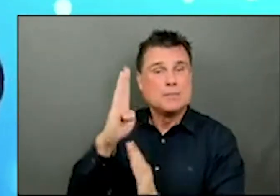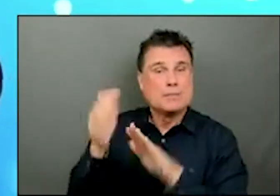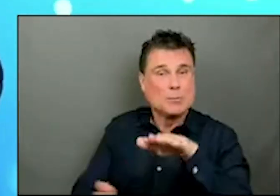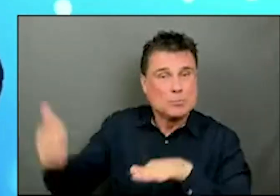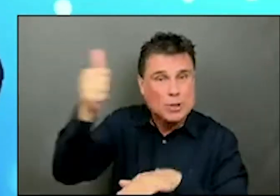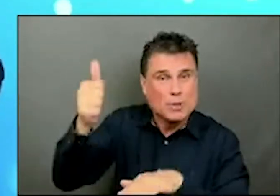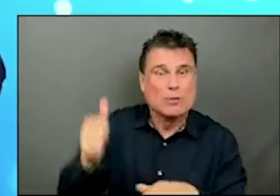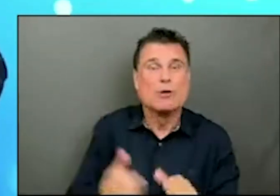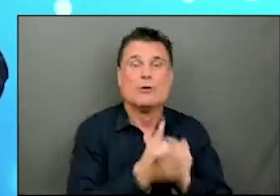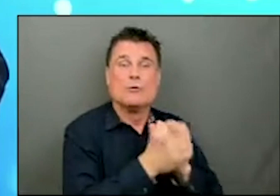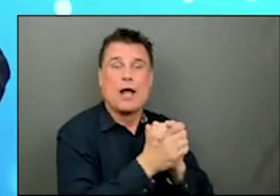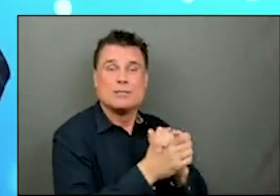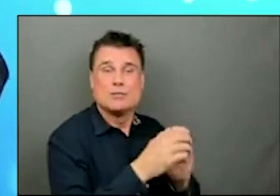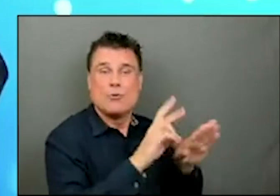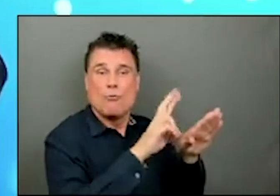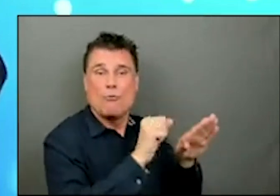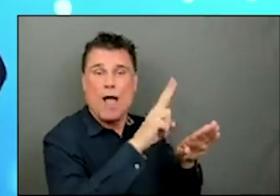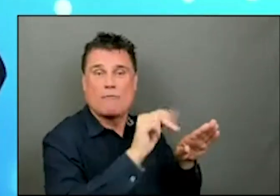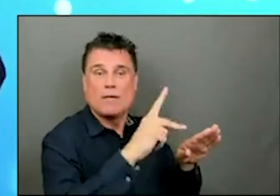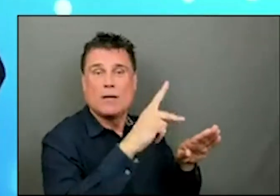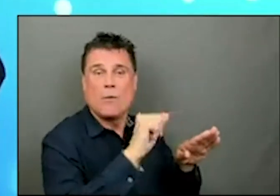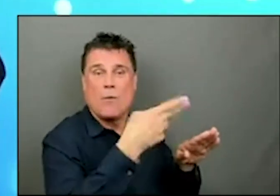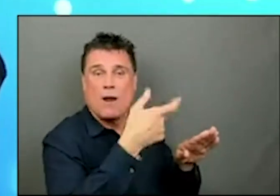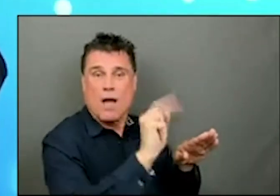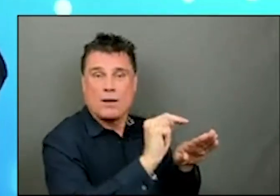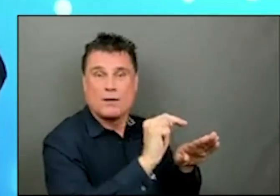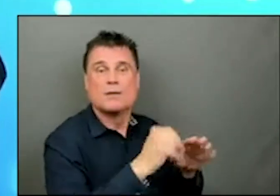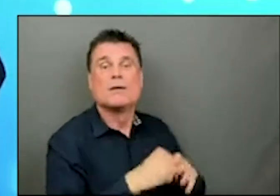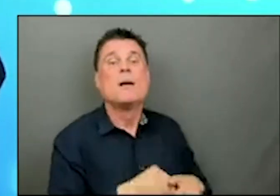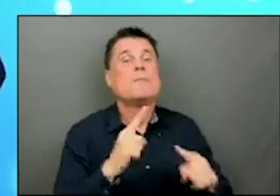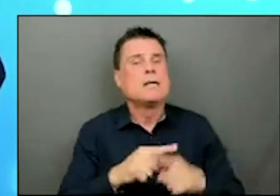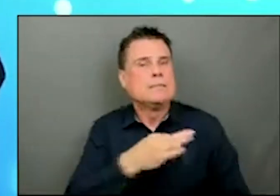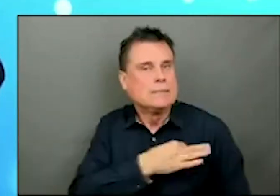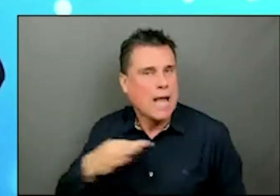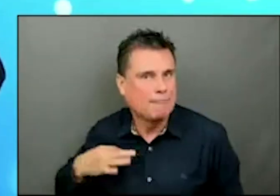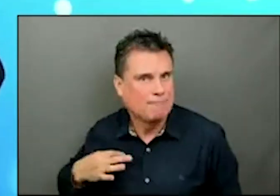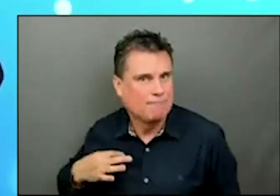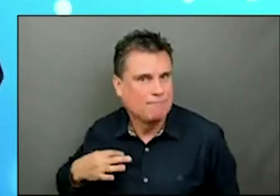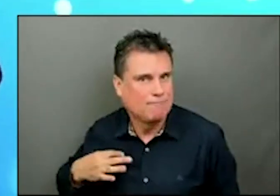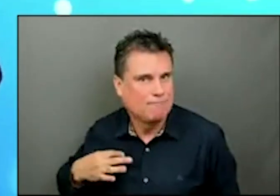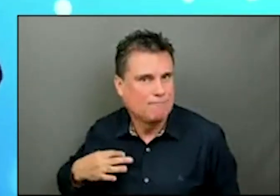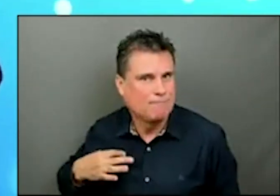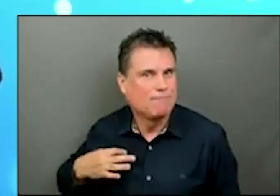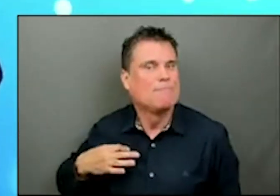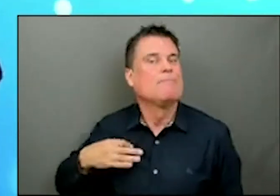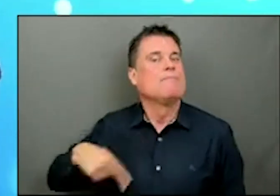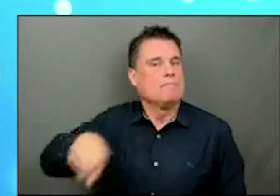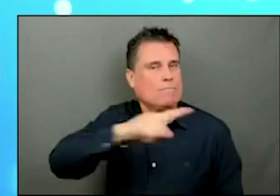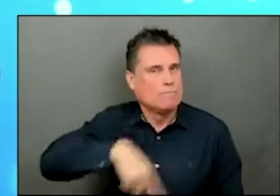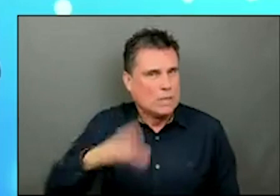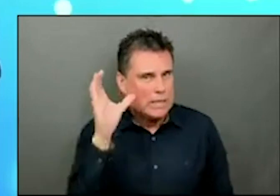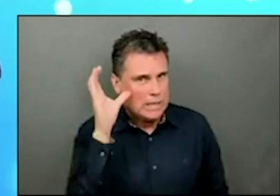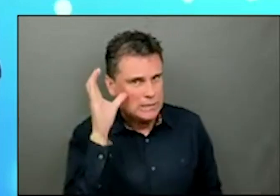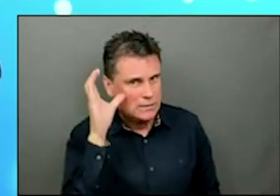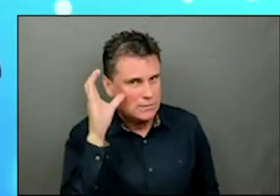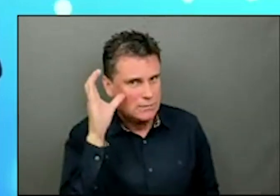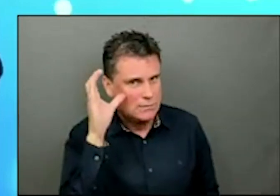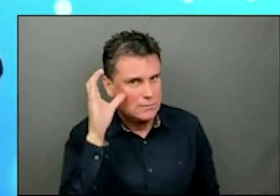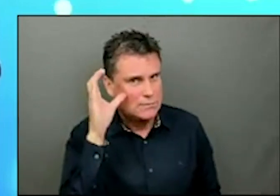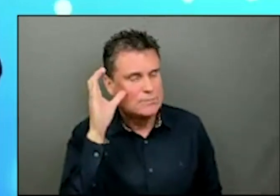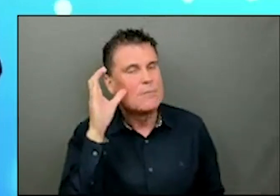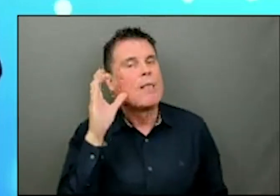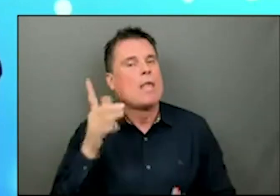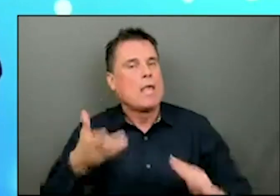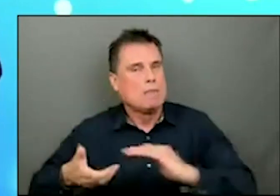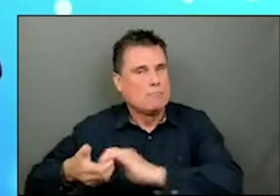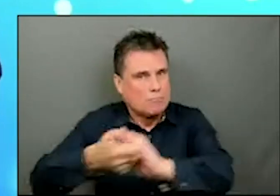also government staff that thoughtfully listened, collaborated, and then led on this bold initiative moving forward